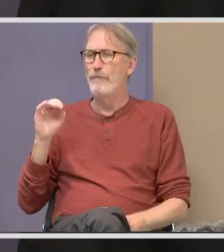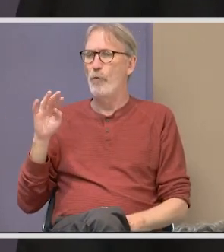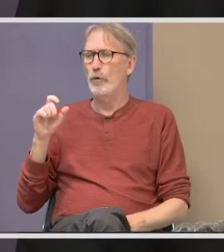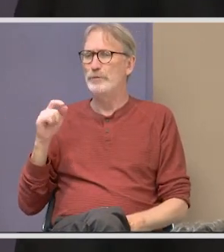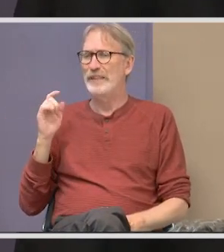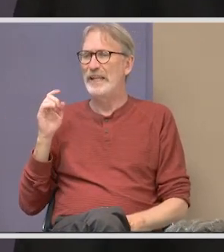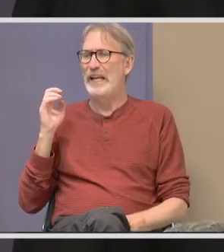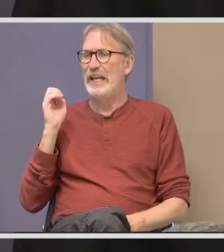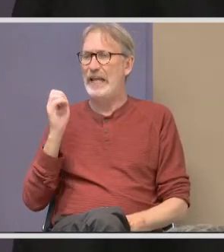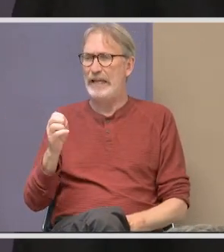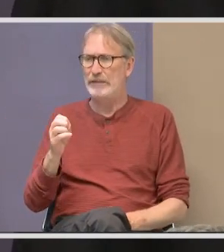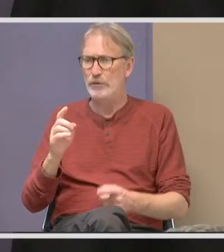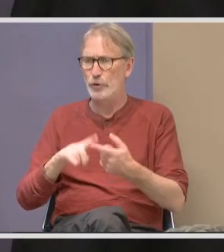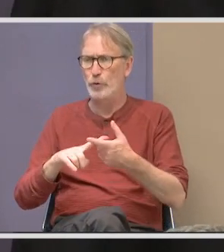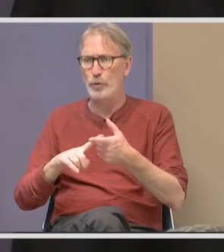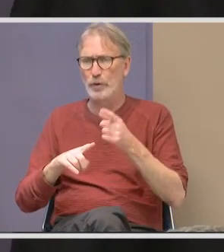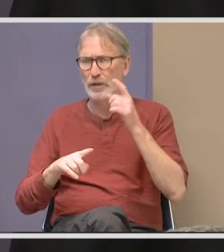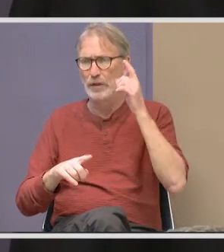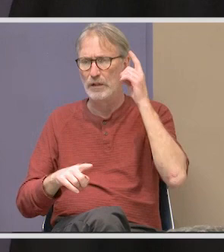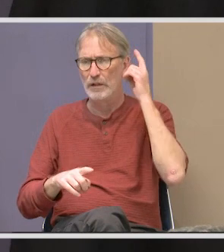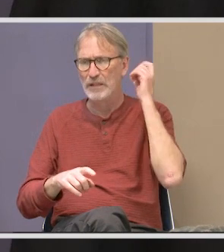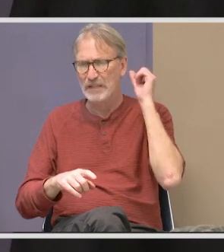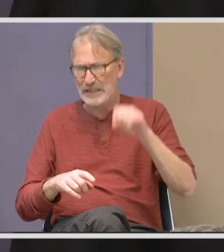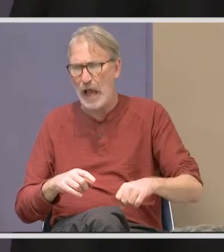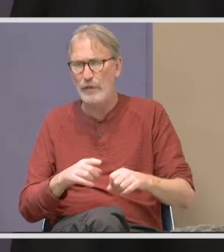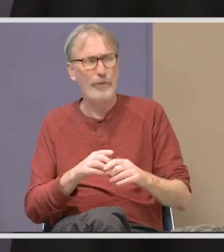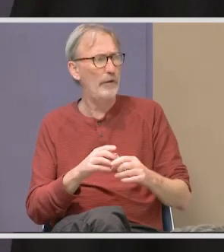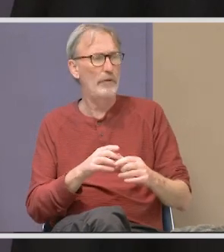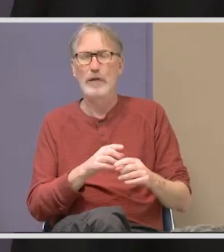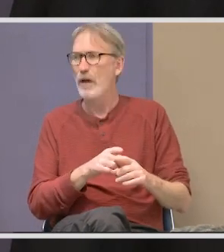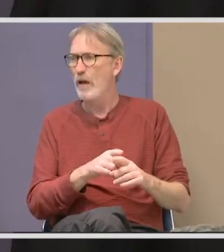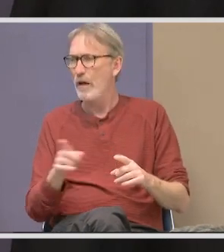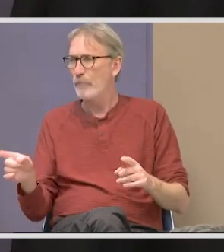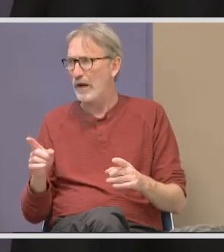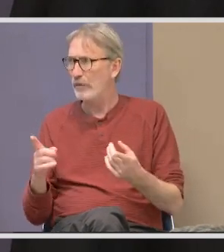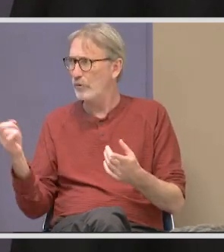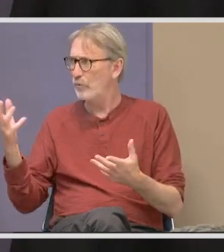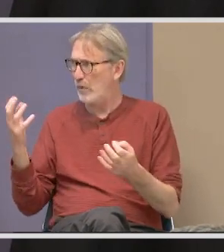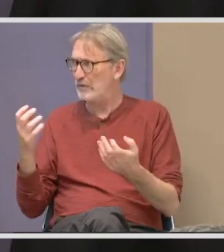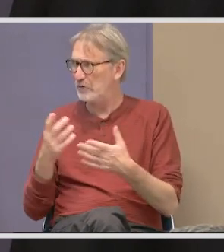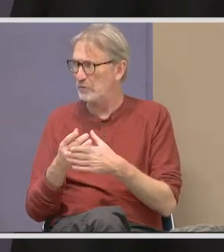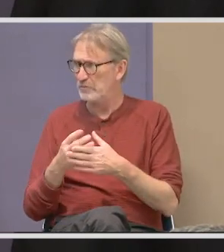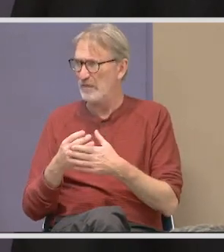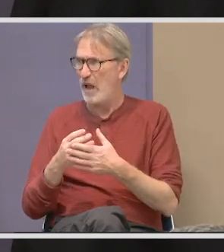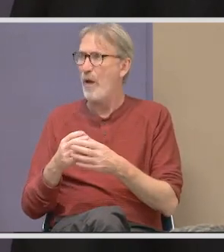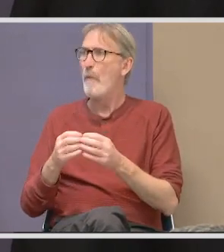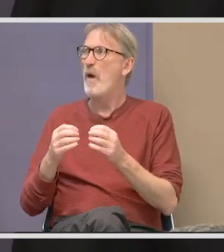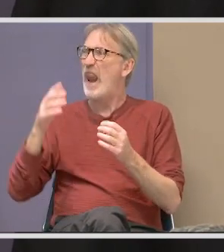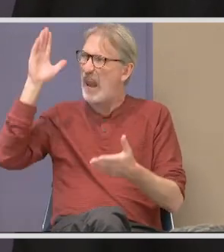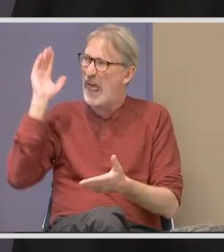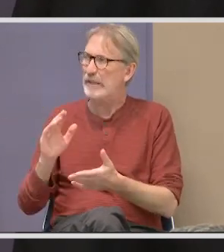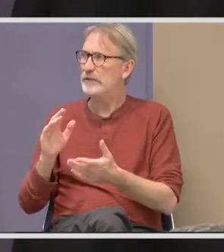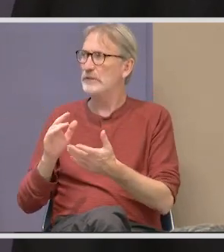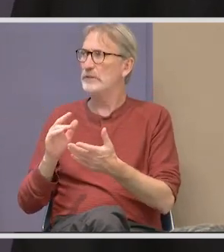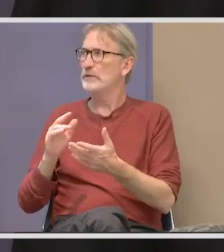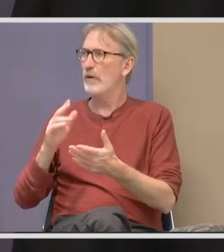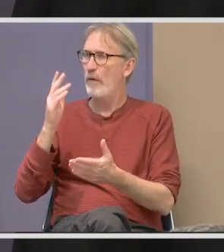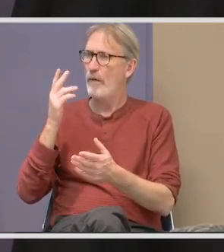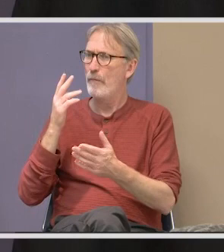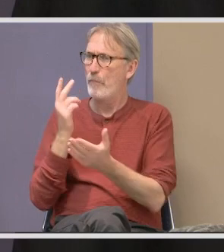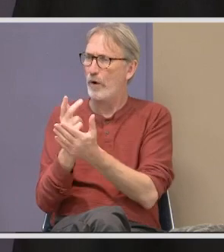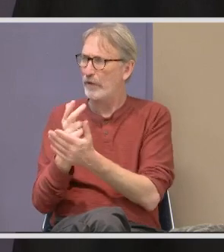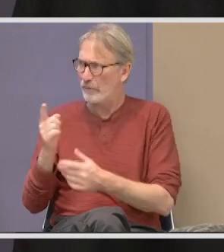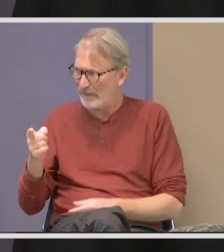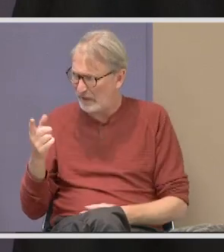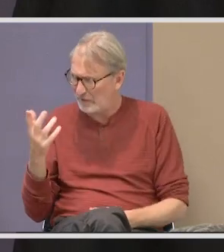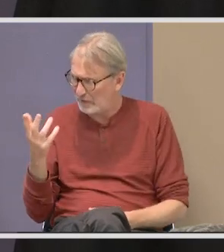onto southbound Braddock. You are suggesting increasing the no parking zone further south towards leaving the city